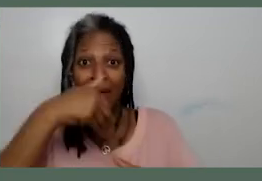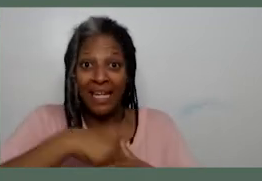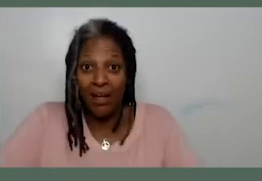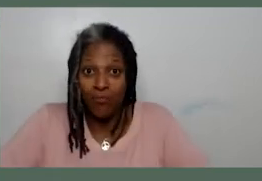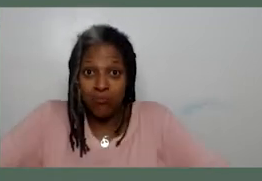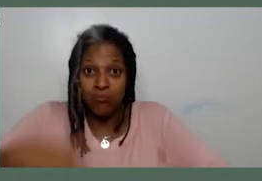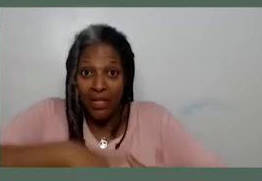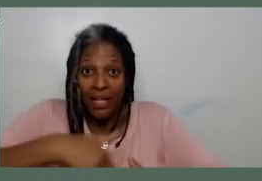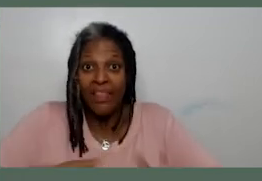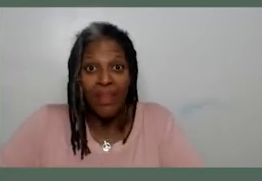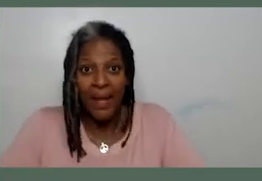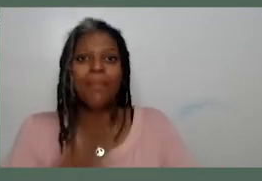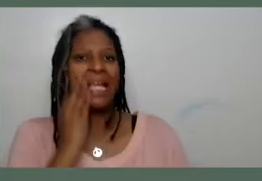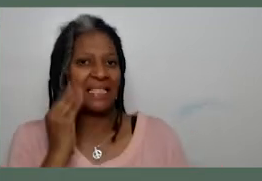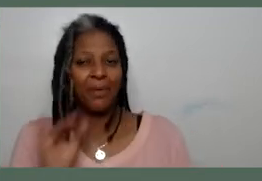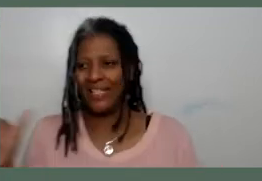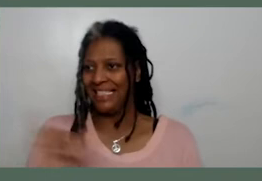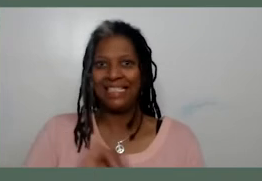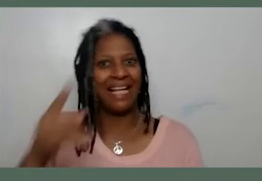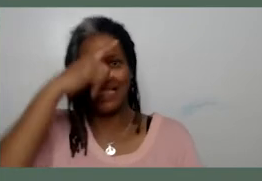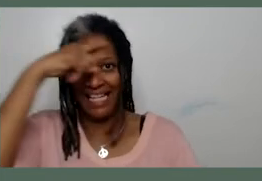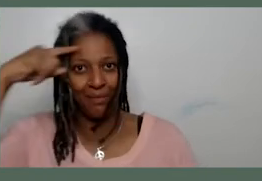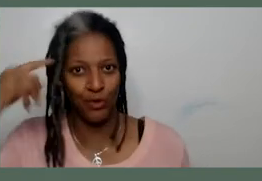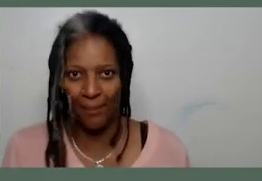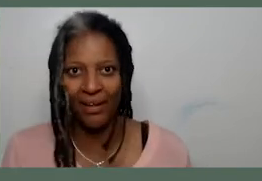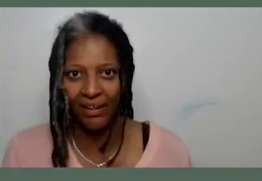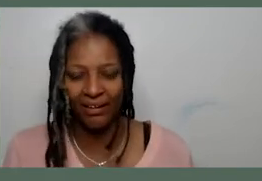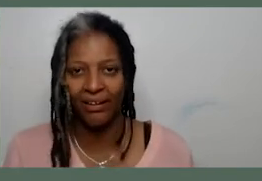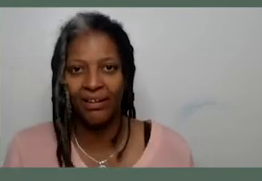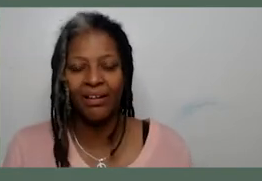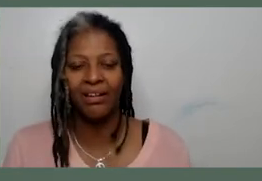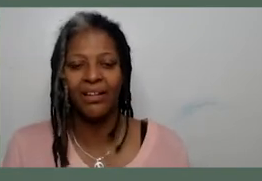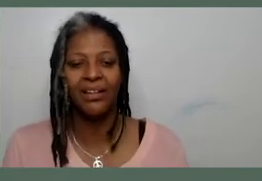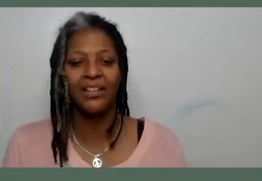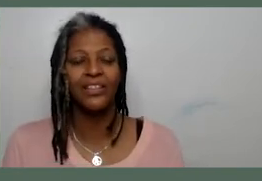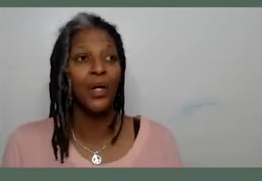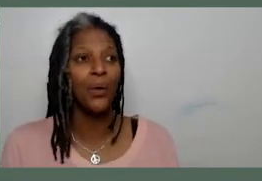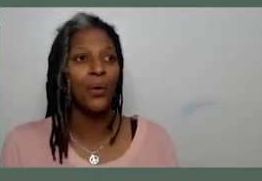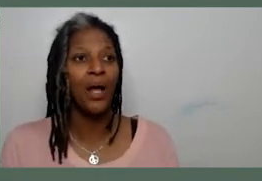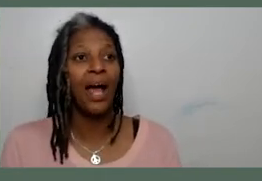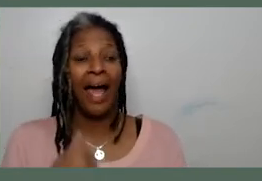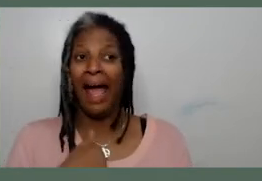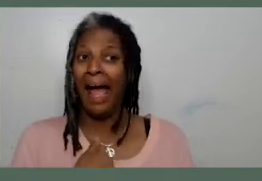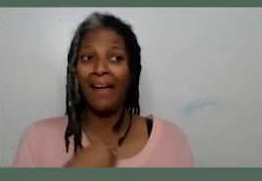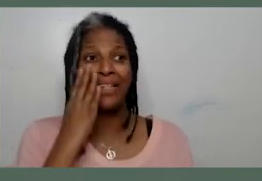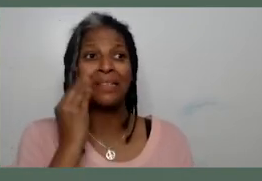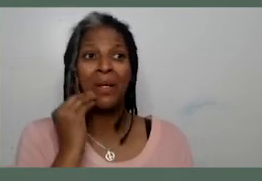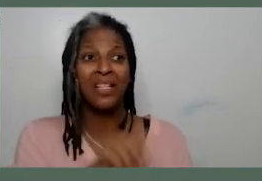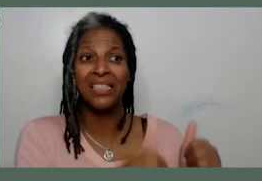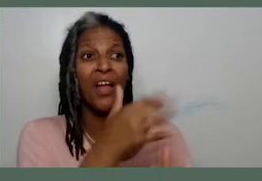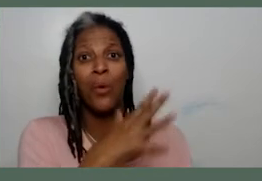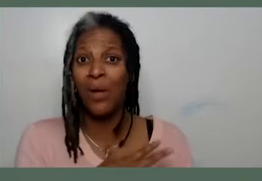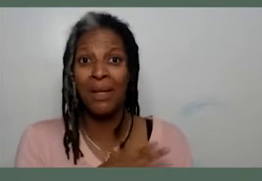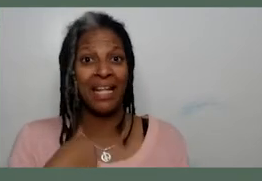breaks my heart sometimes, is that, you know, I will work with someone and I'll be at a hospital with them trying to get them support. And I remember